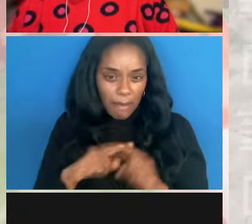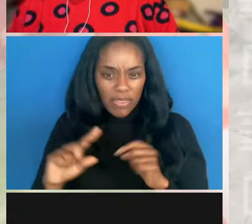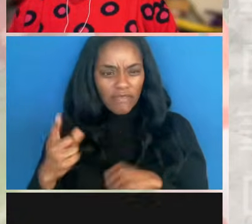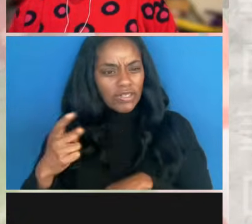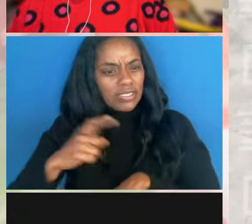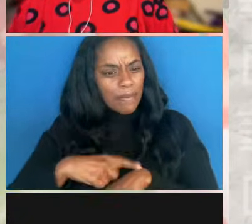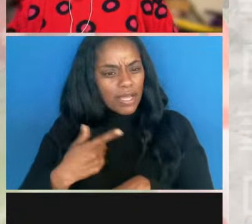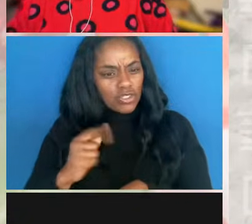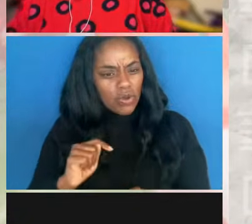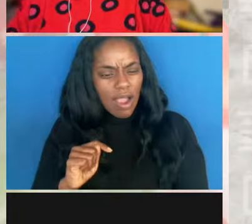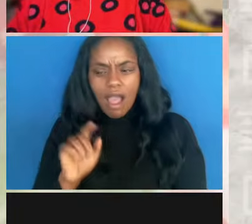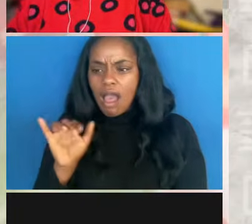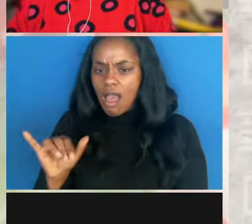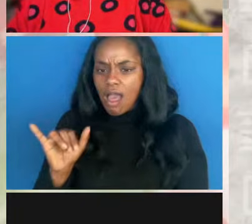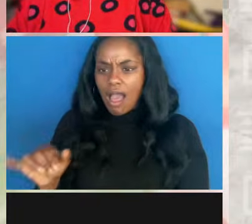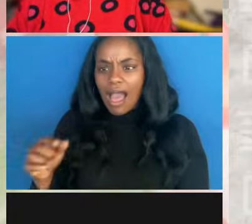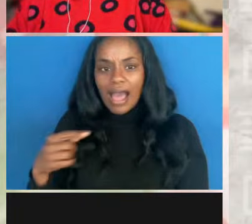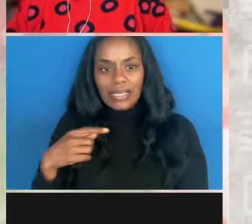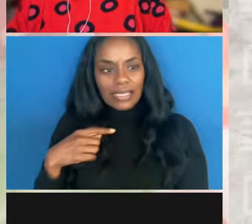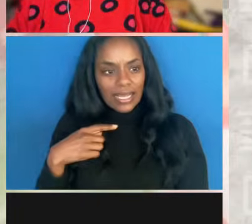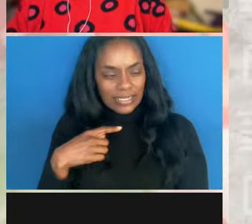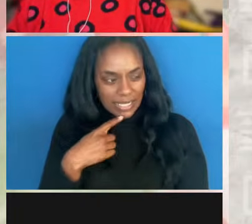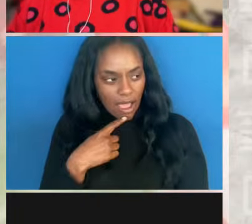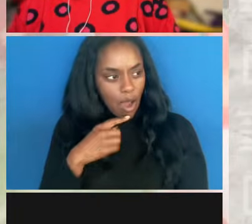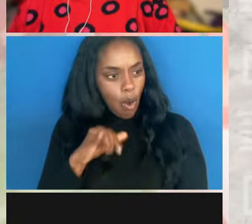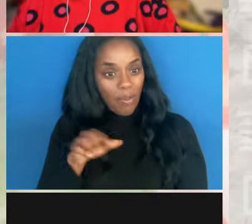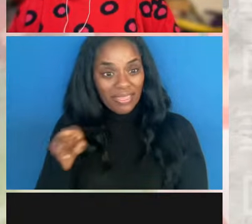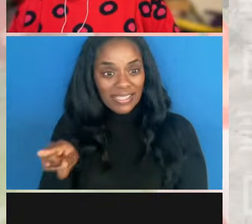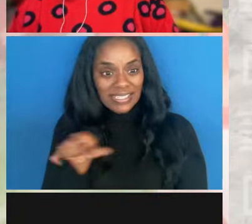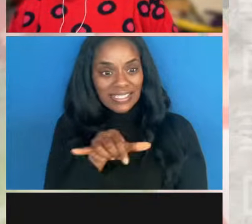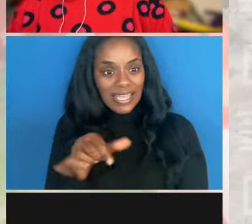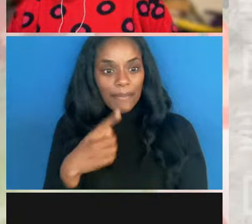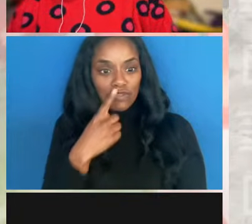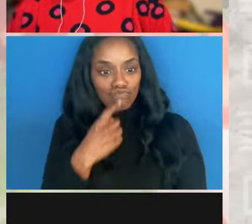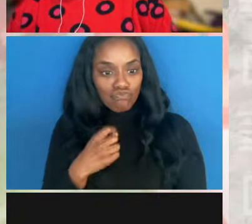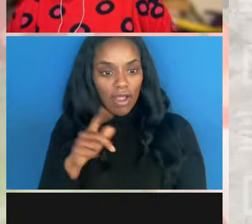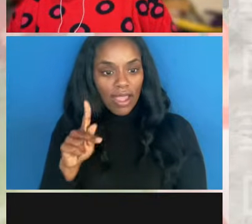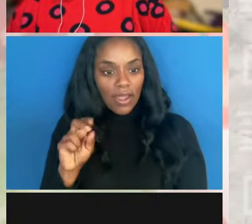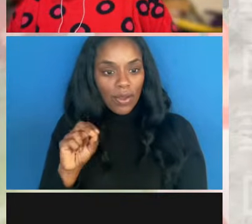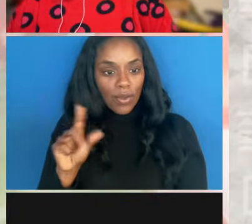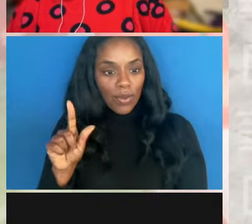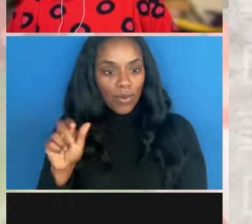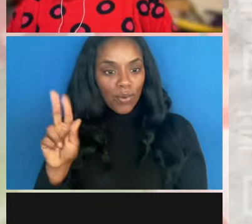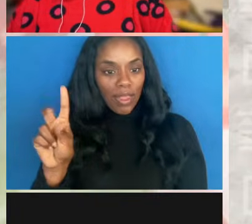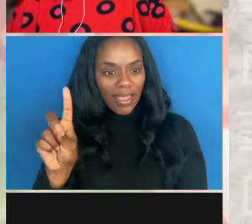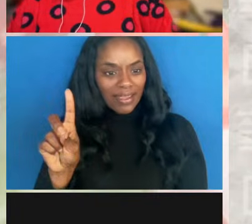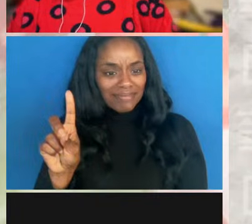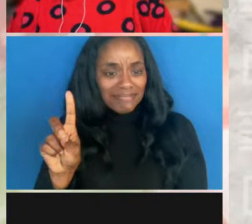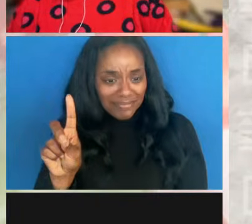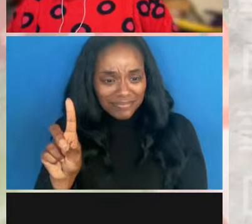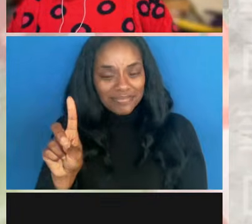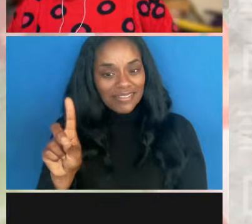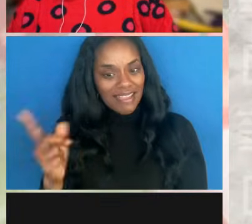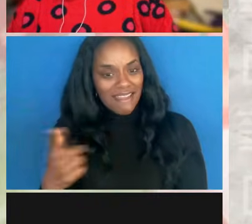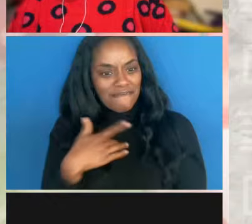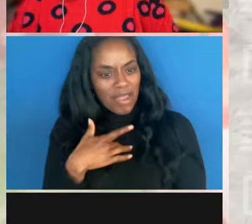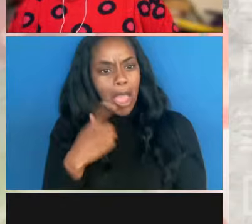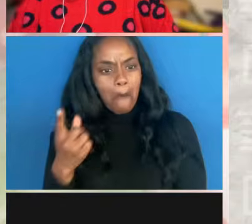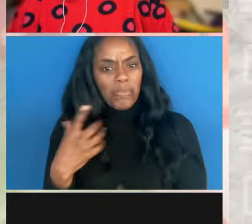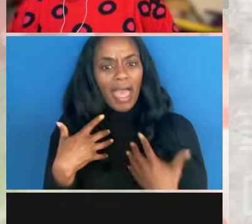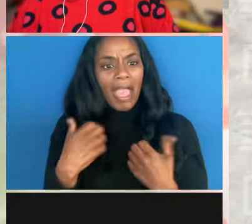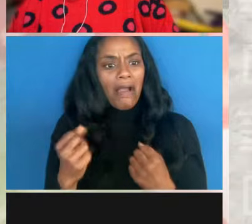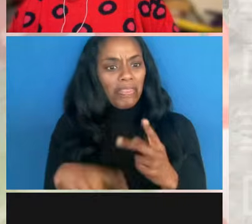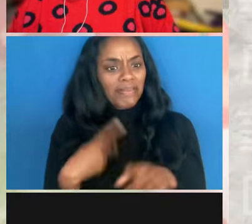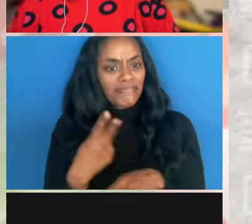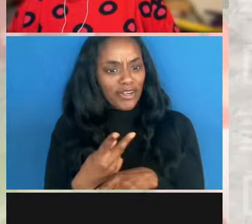oh, this is what red Kool-Aid tastes like. For me, that's what the flavor palette reminded me of. It was just like a healthy version of